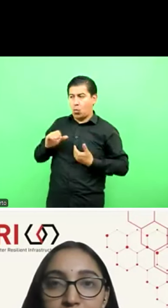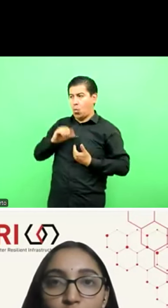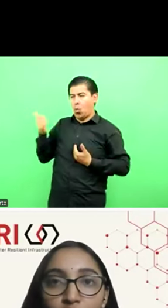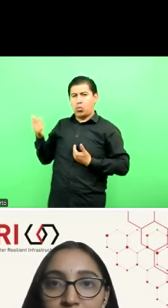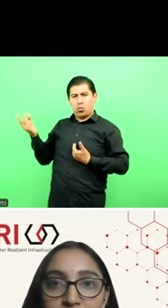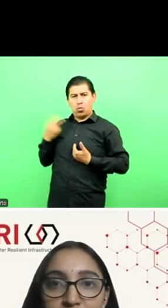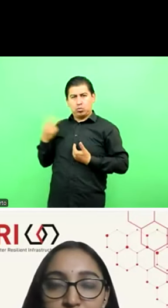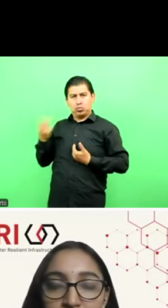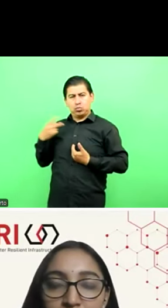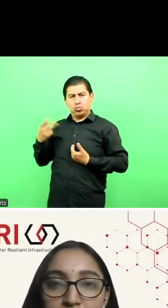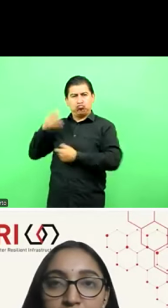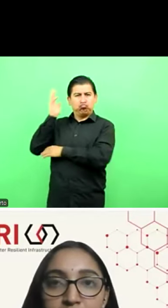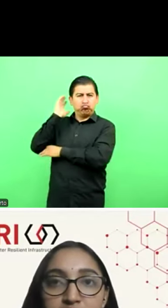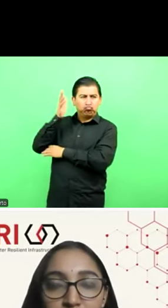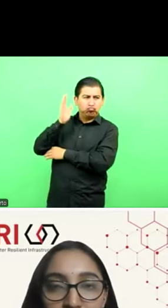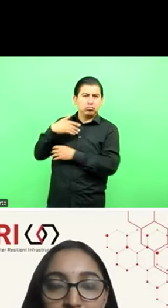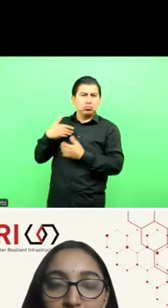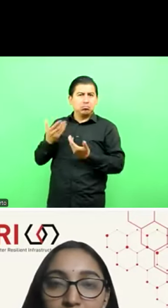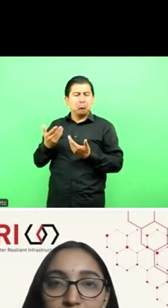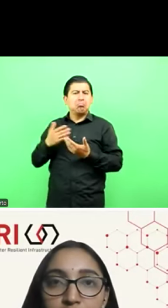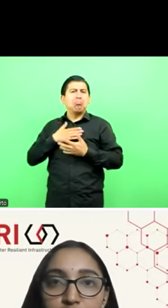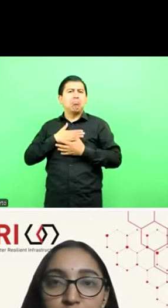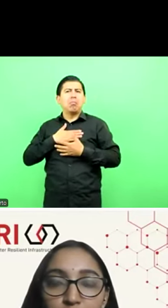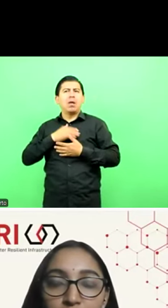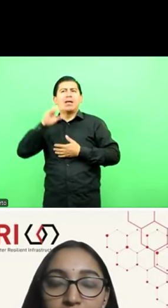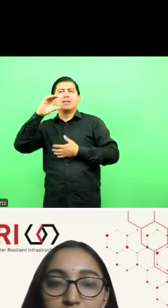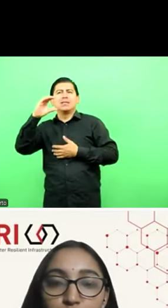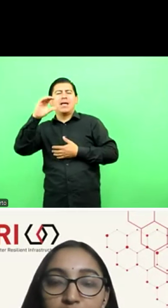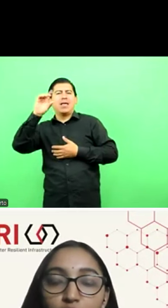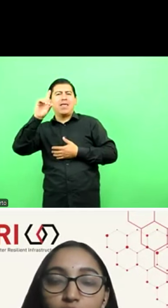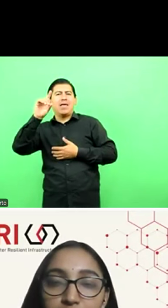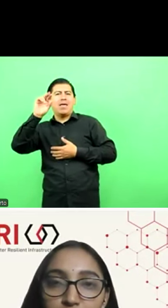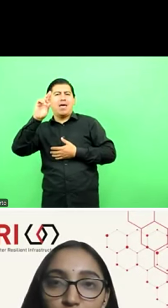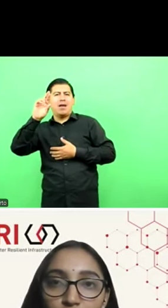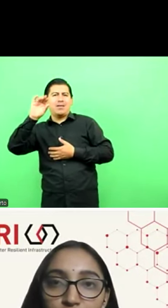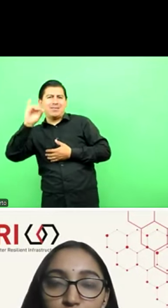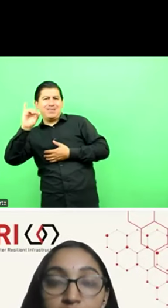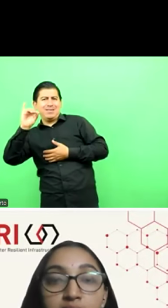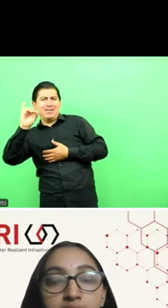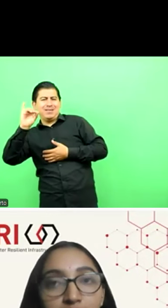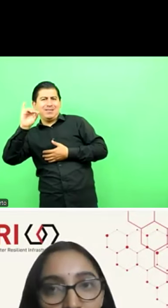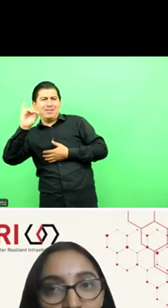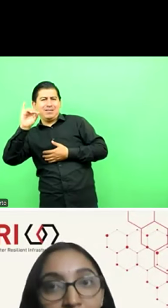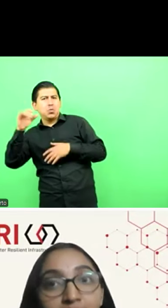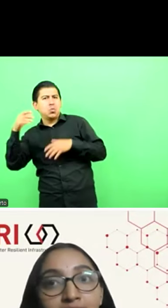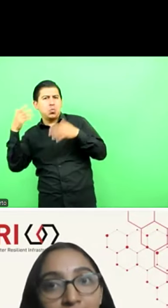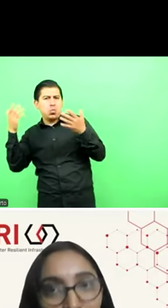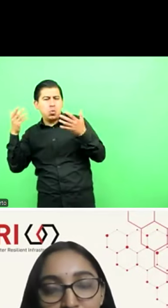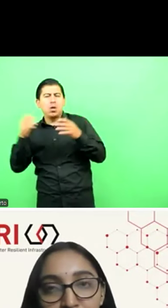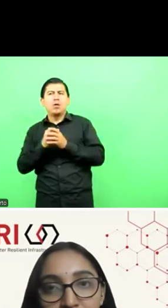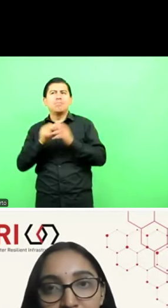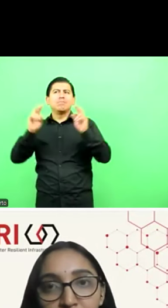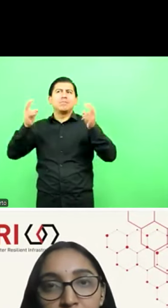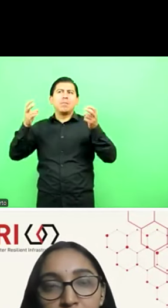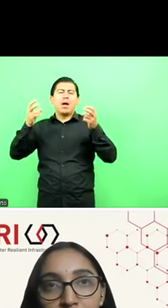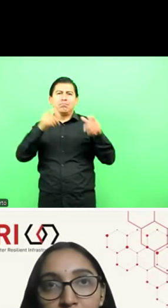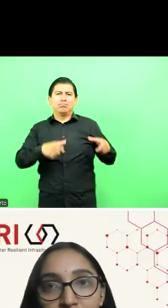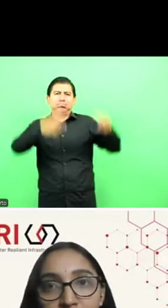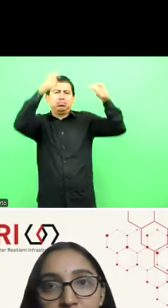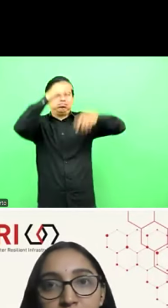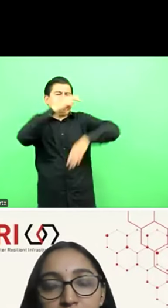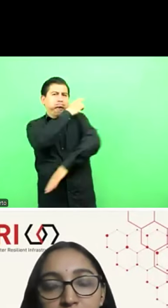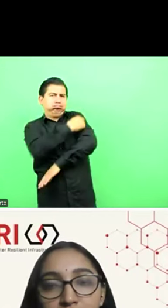an organization in this domain, and also provide a quick overview of our urban and health initiative.